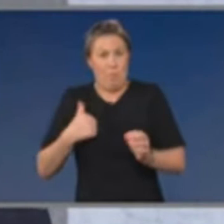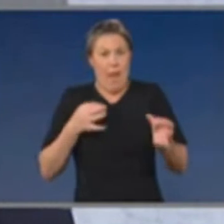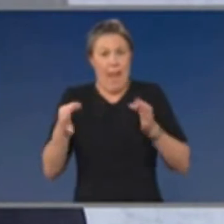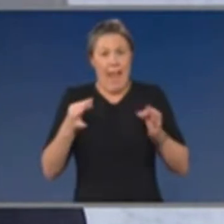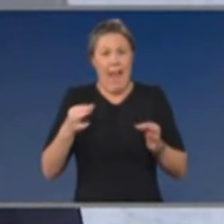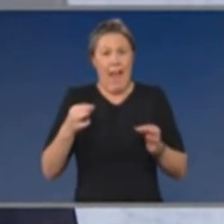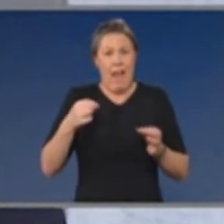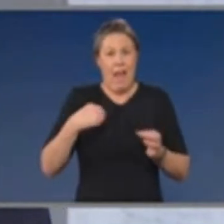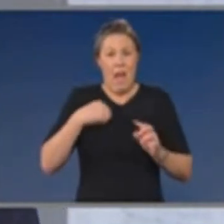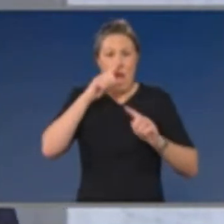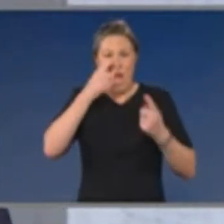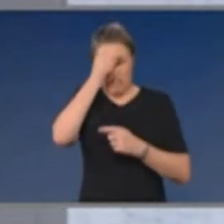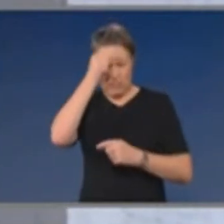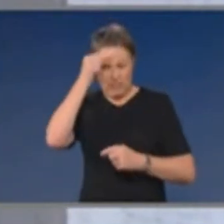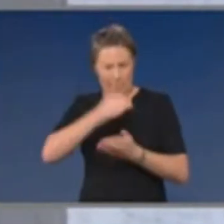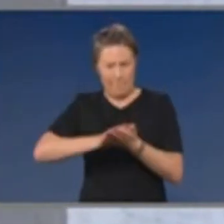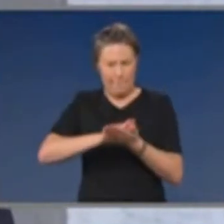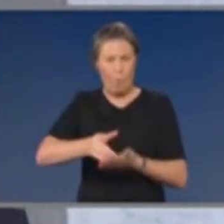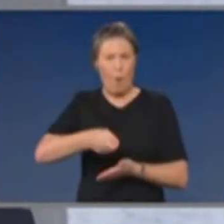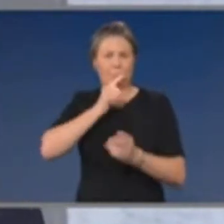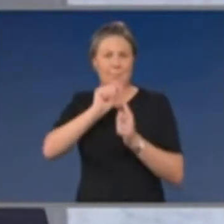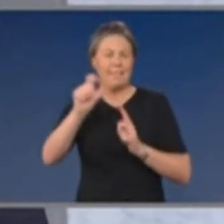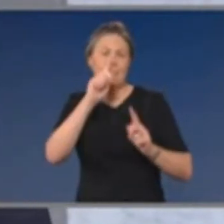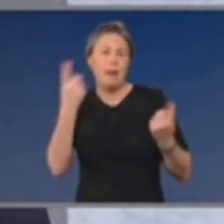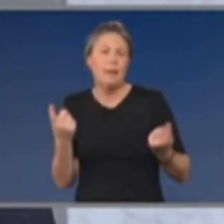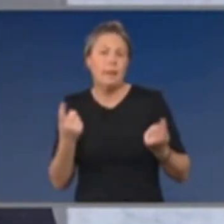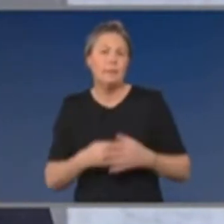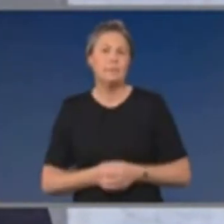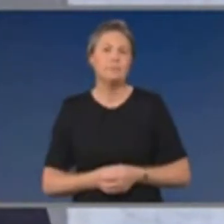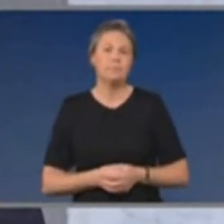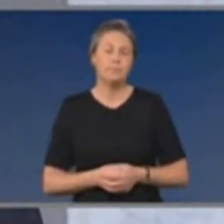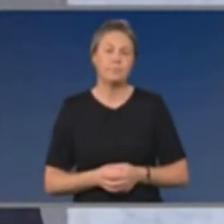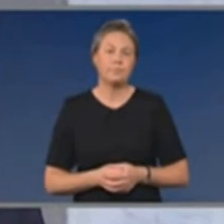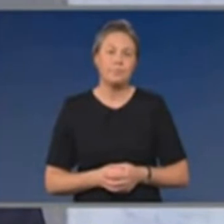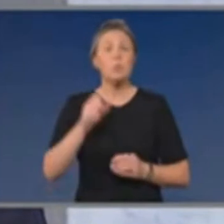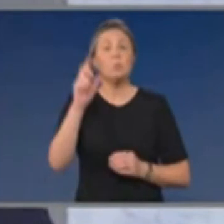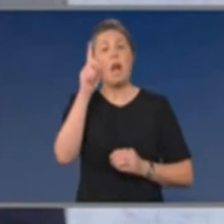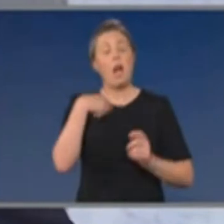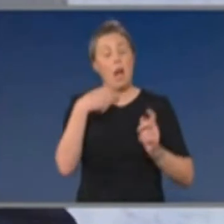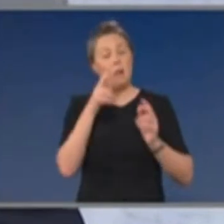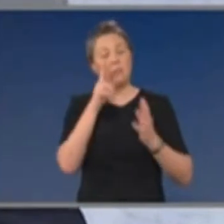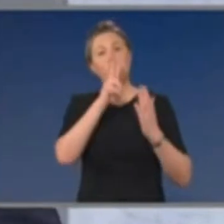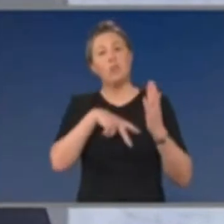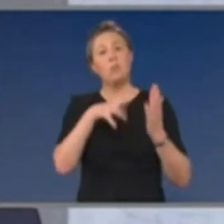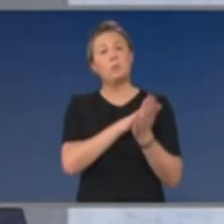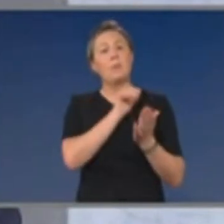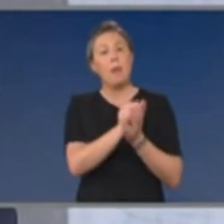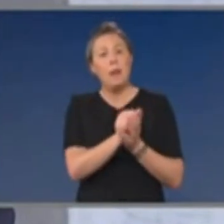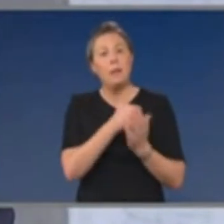I'd refer people to the Deputy Chief Health Officer's article today, which I think sets out the arguments very